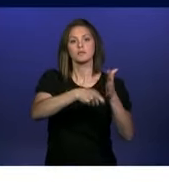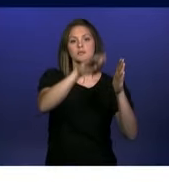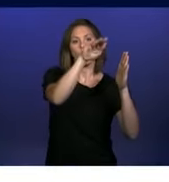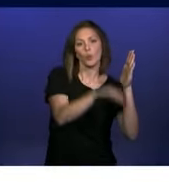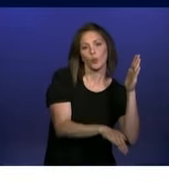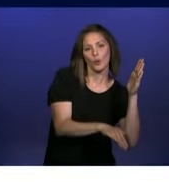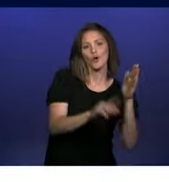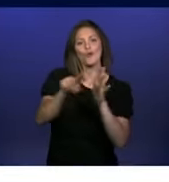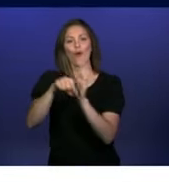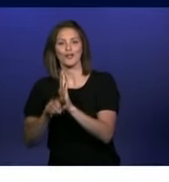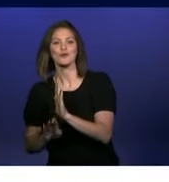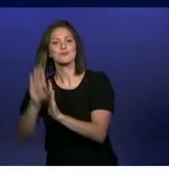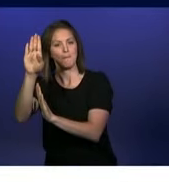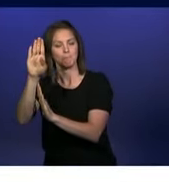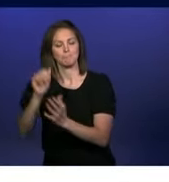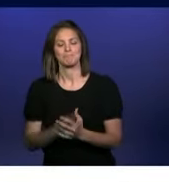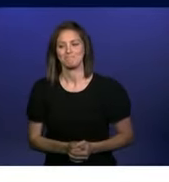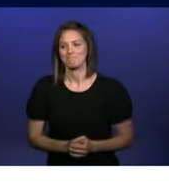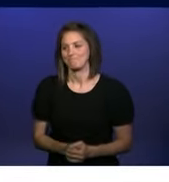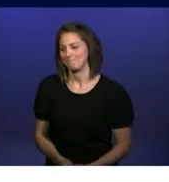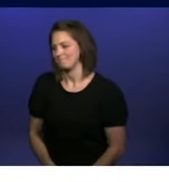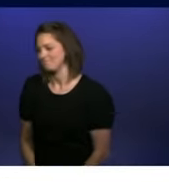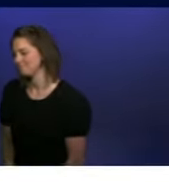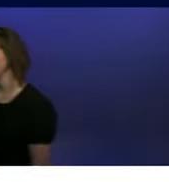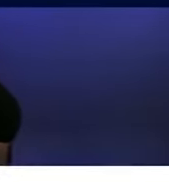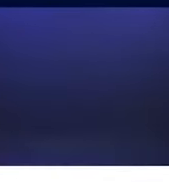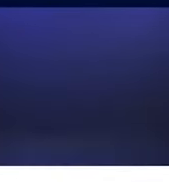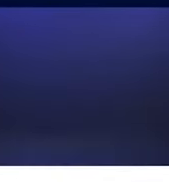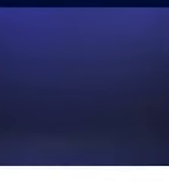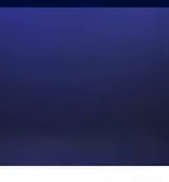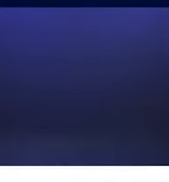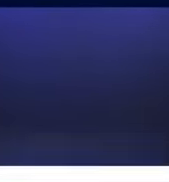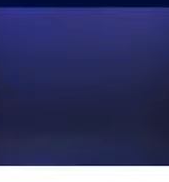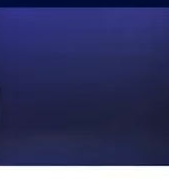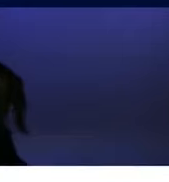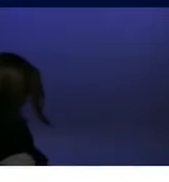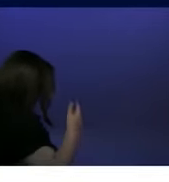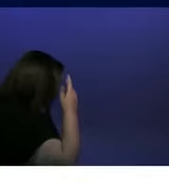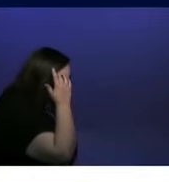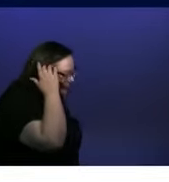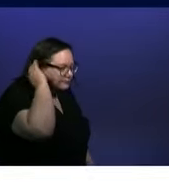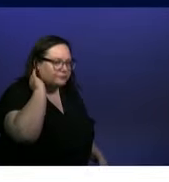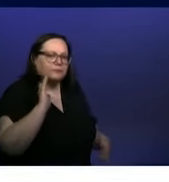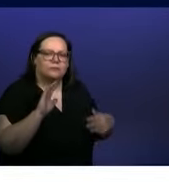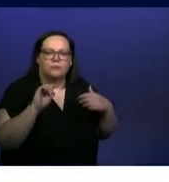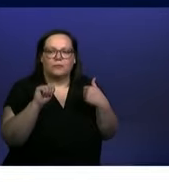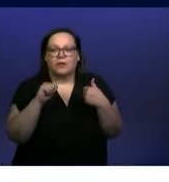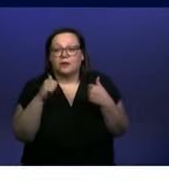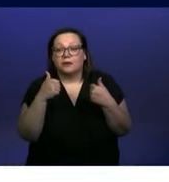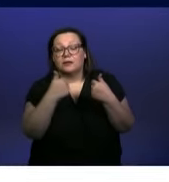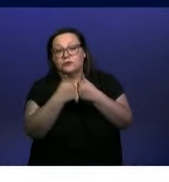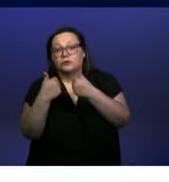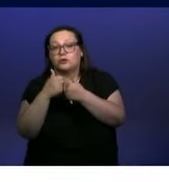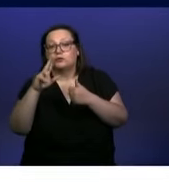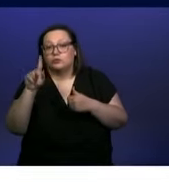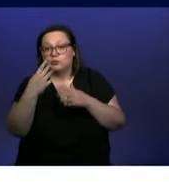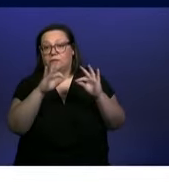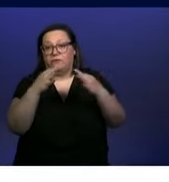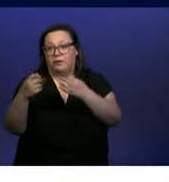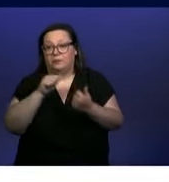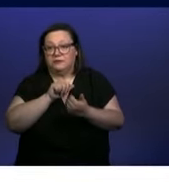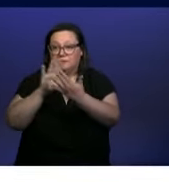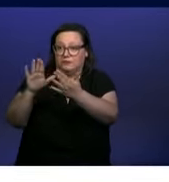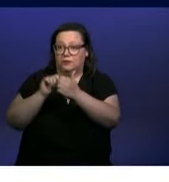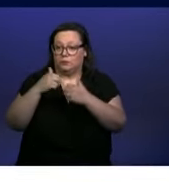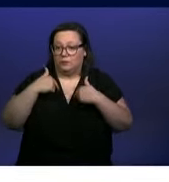Less socialism. Mr. Wilson, your response? You know, the challenges that Utah families are facing with their health care costs are just a